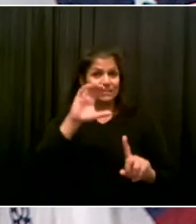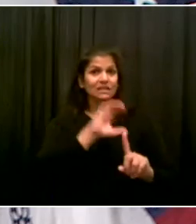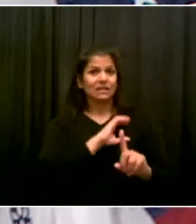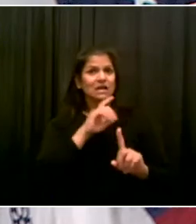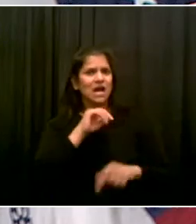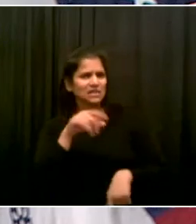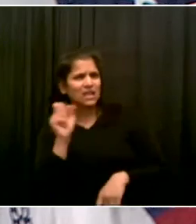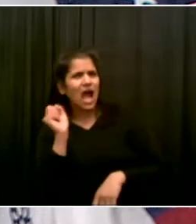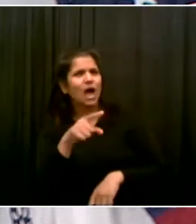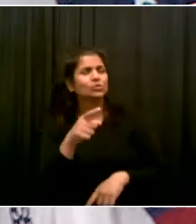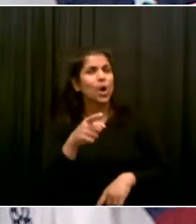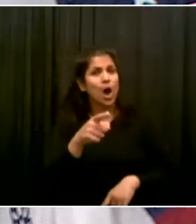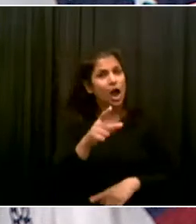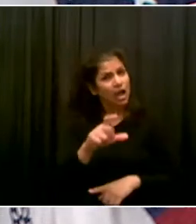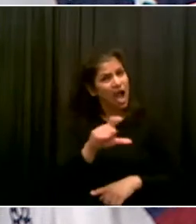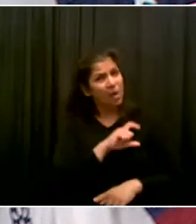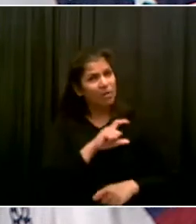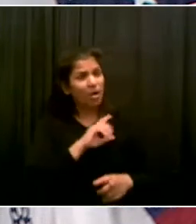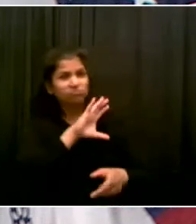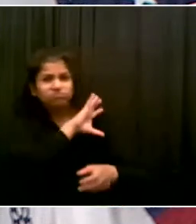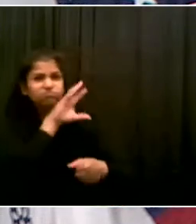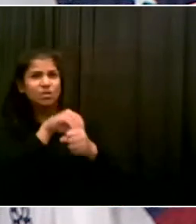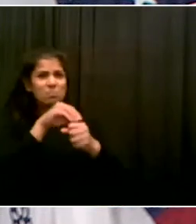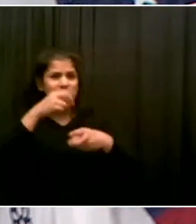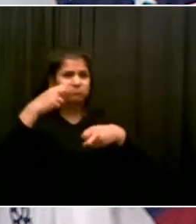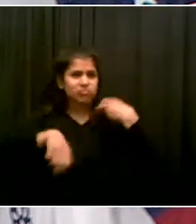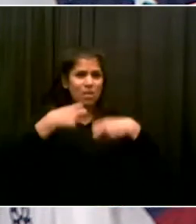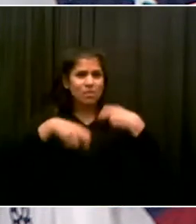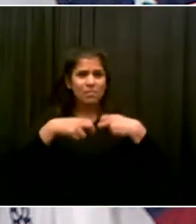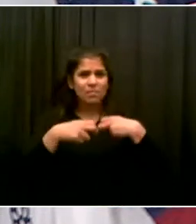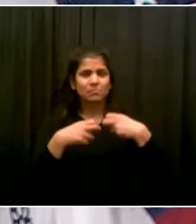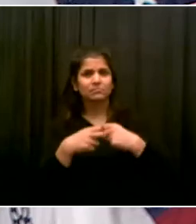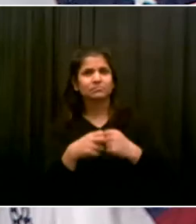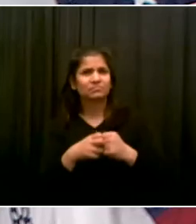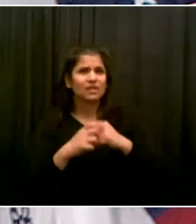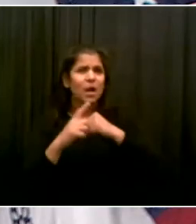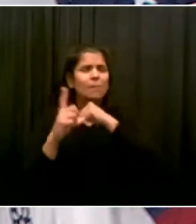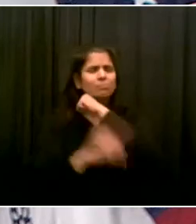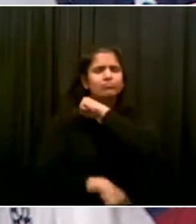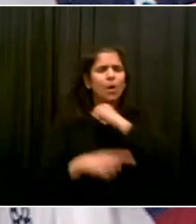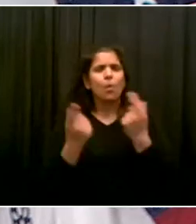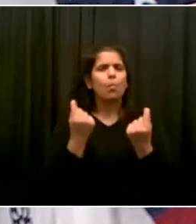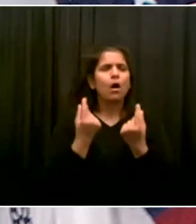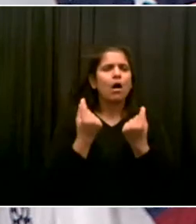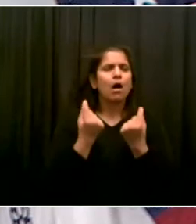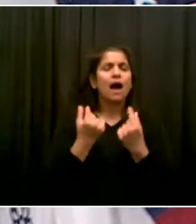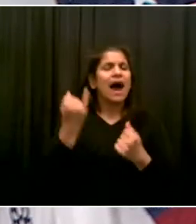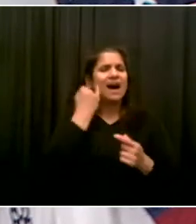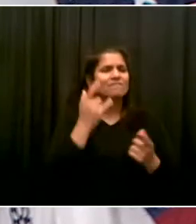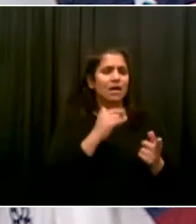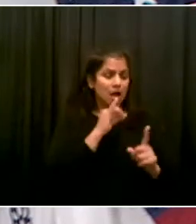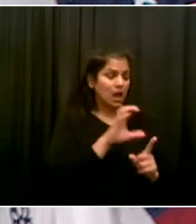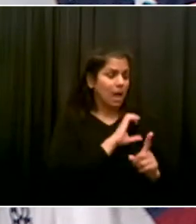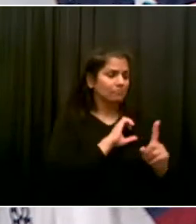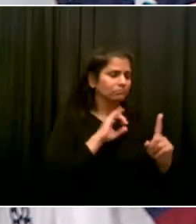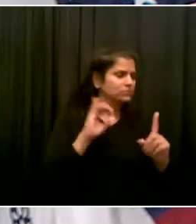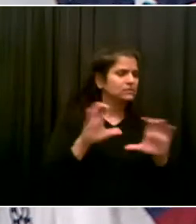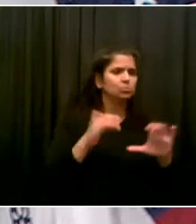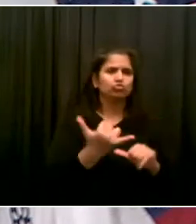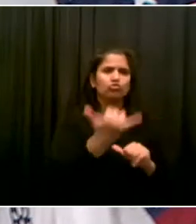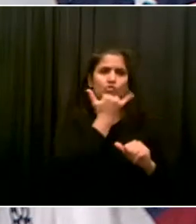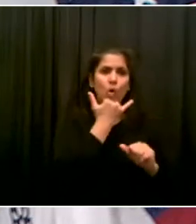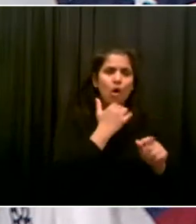current protocol is they require that I submit a FOIL to get that